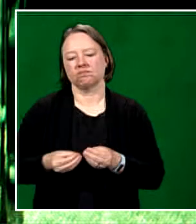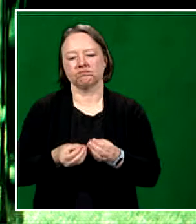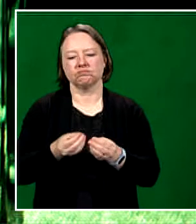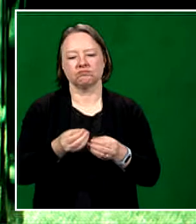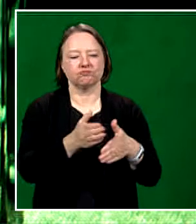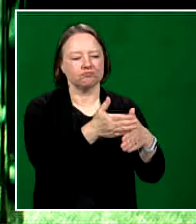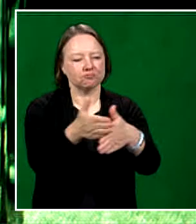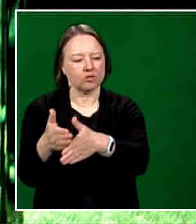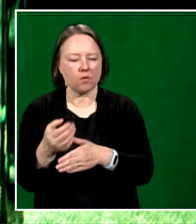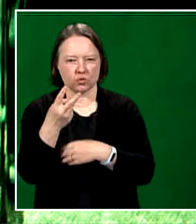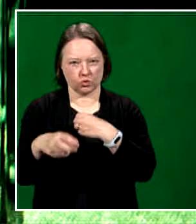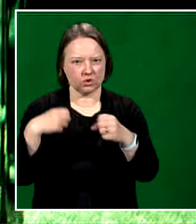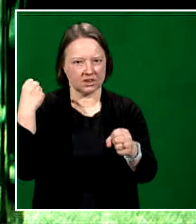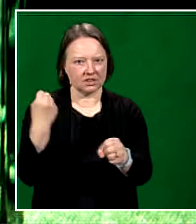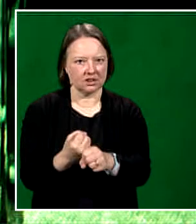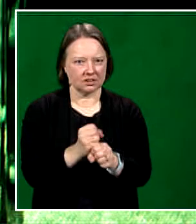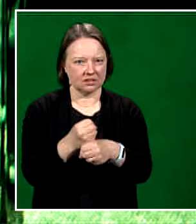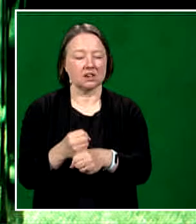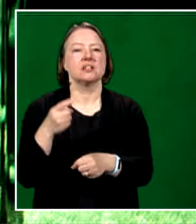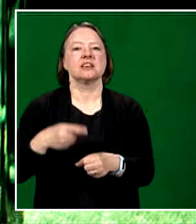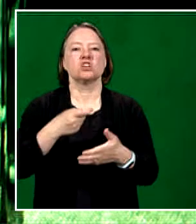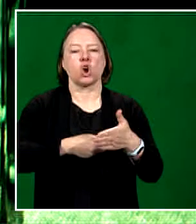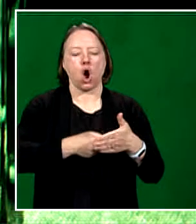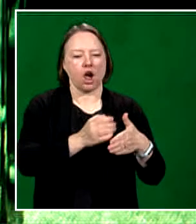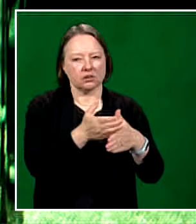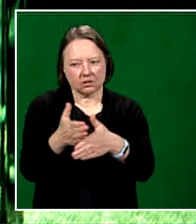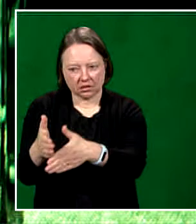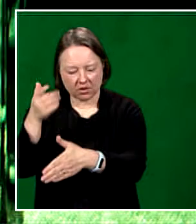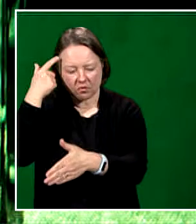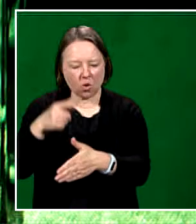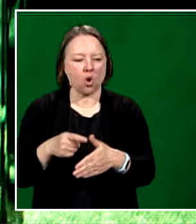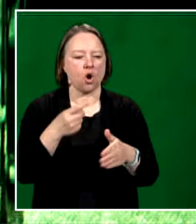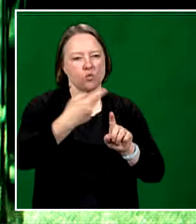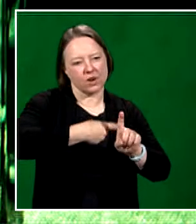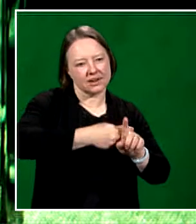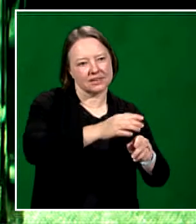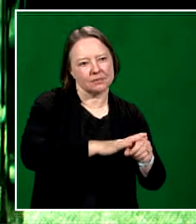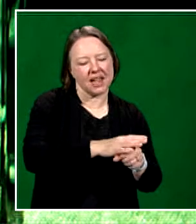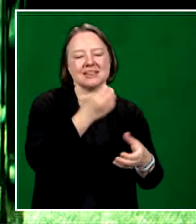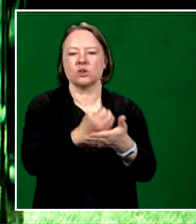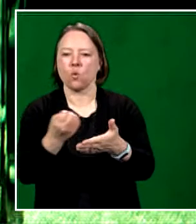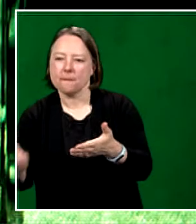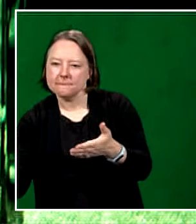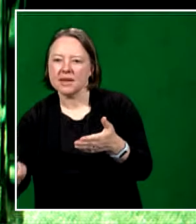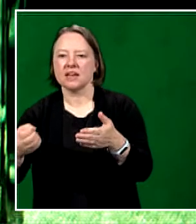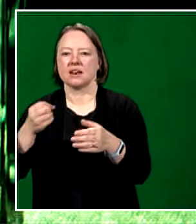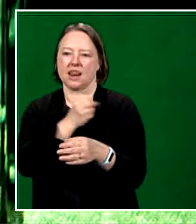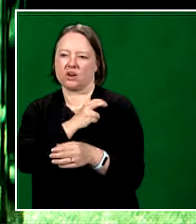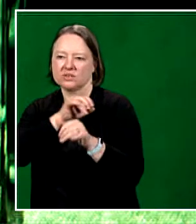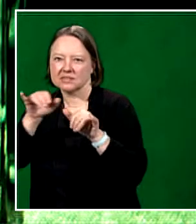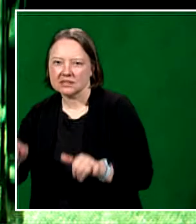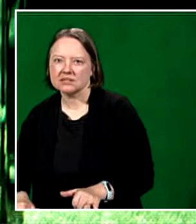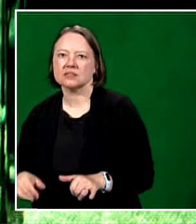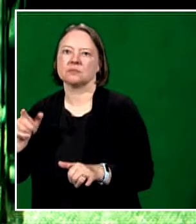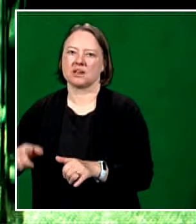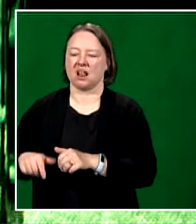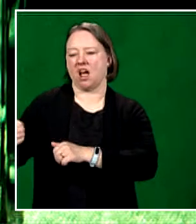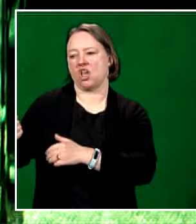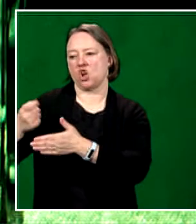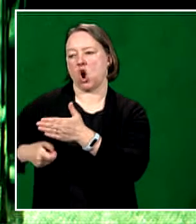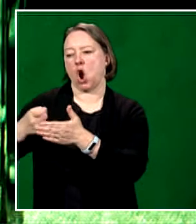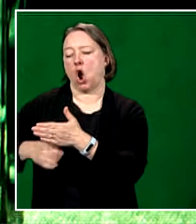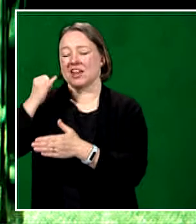years of construction. These costs are distributed over renting space, installing necessary equipment, controls, electrical systems, and contingency costs in